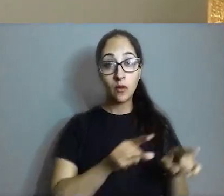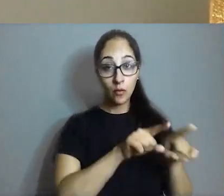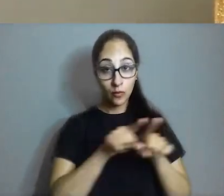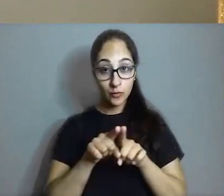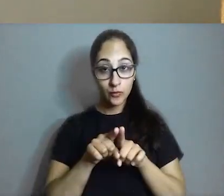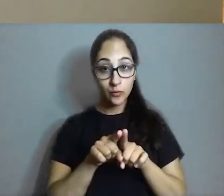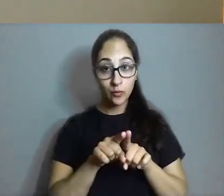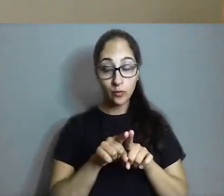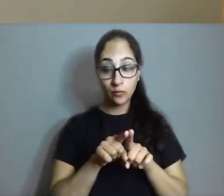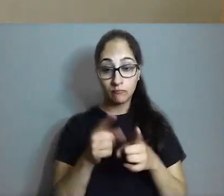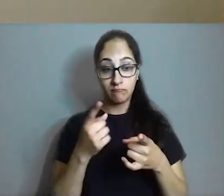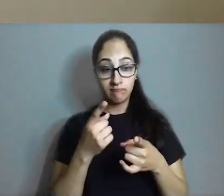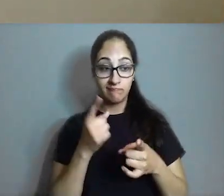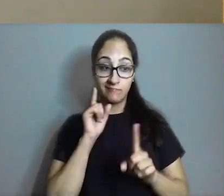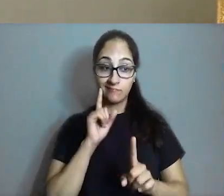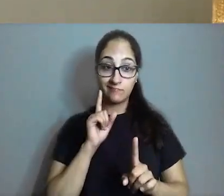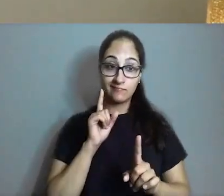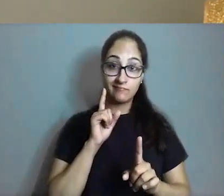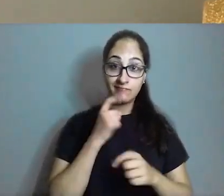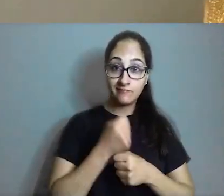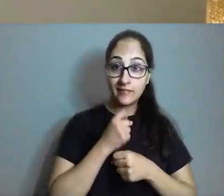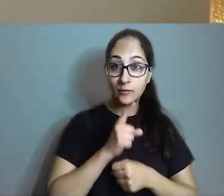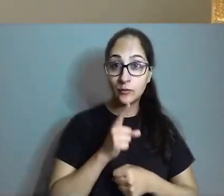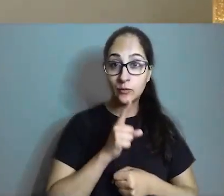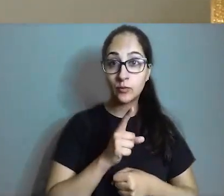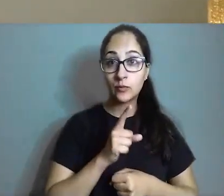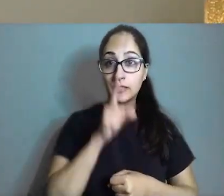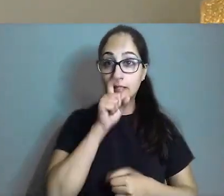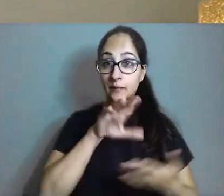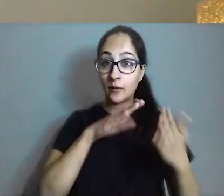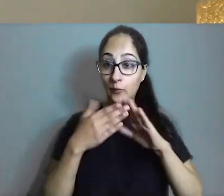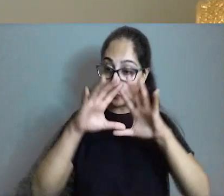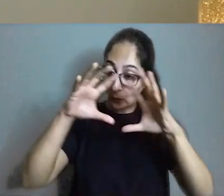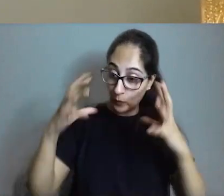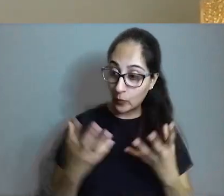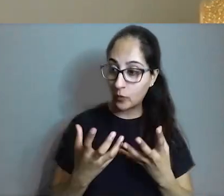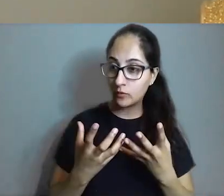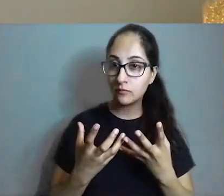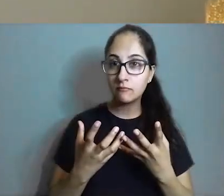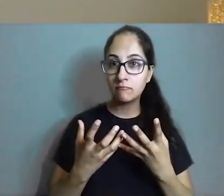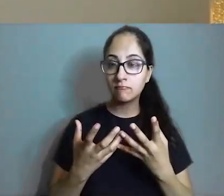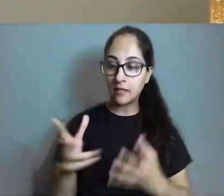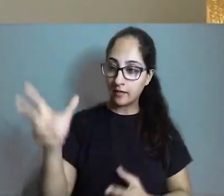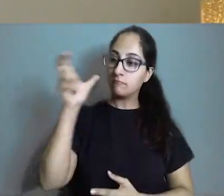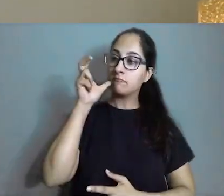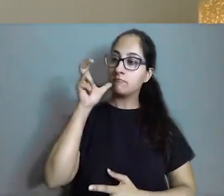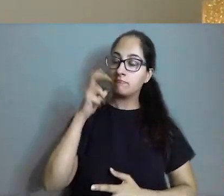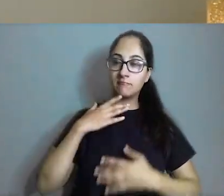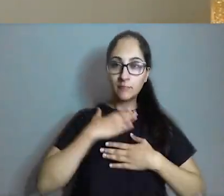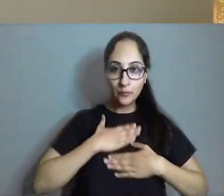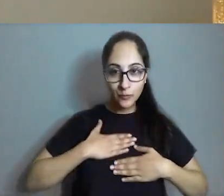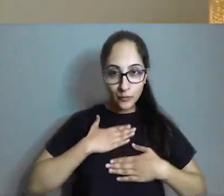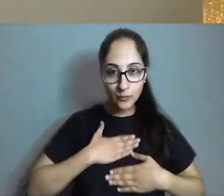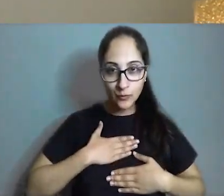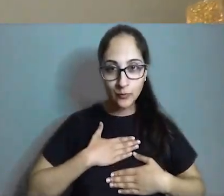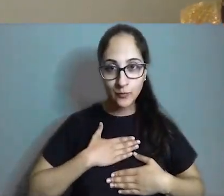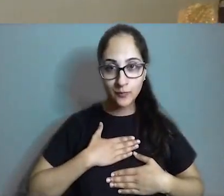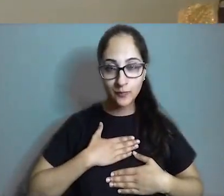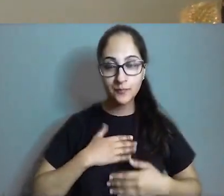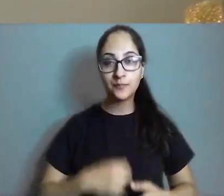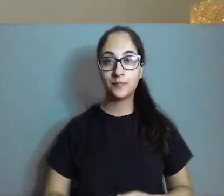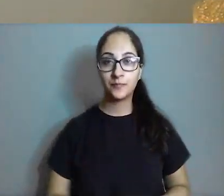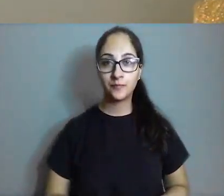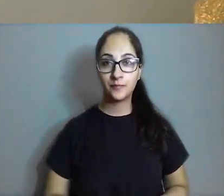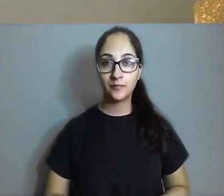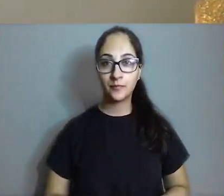hopefully resonate with every murid across the globe in some way at some point in time in